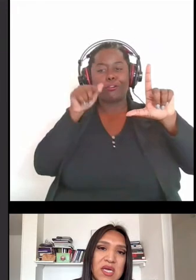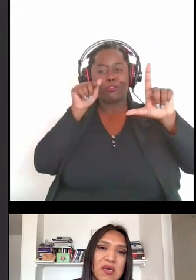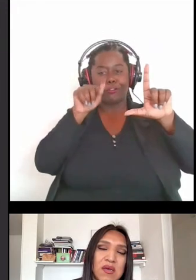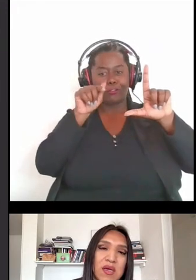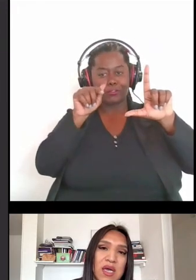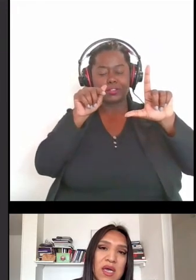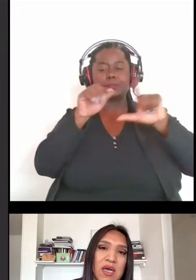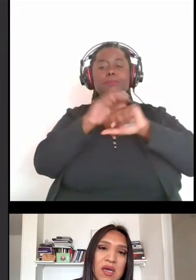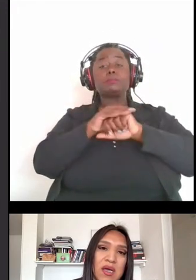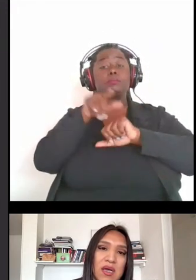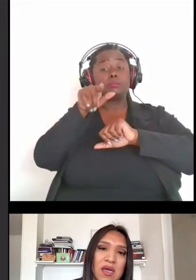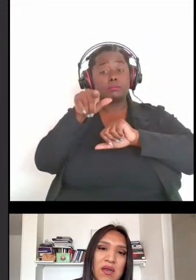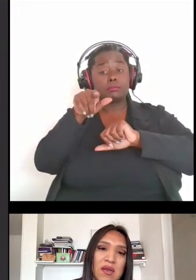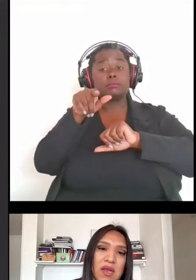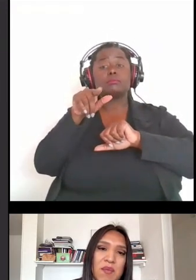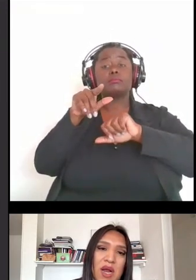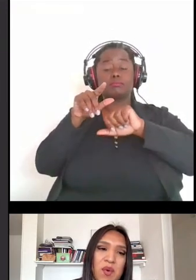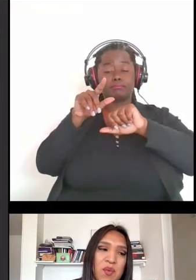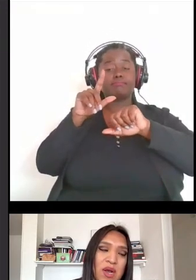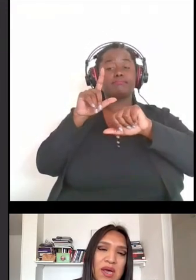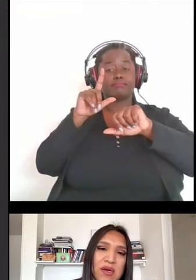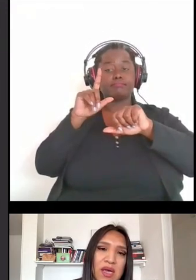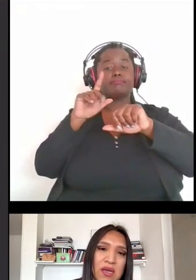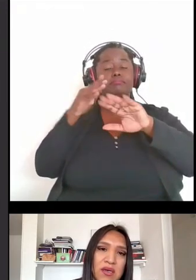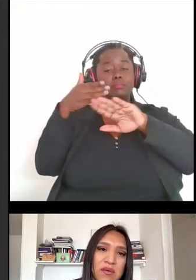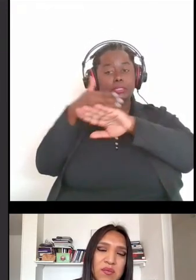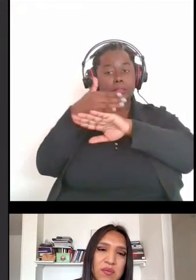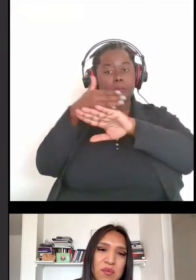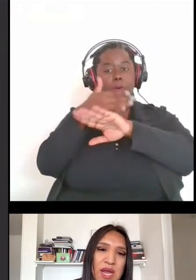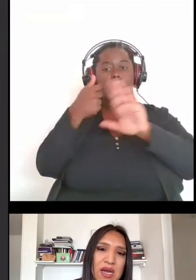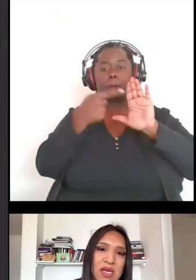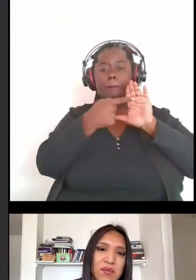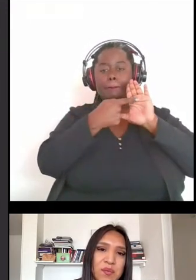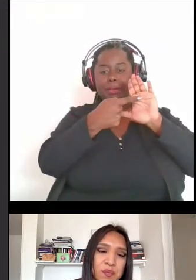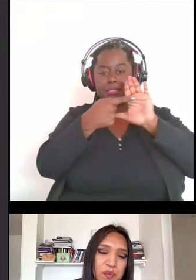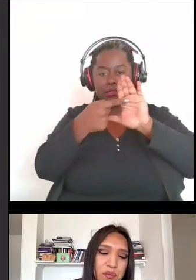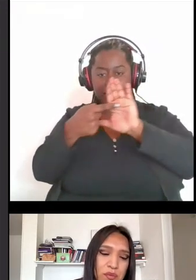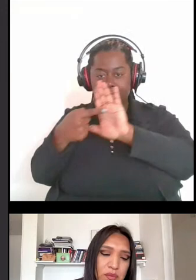this image was shown in an exhibition